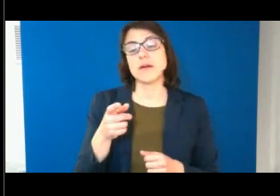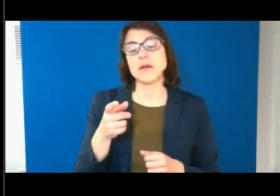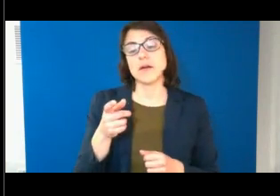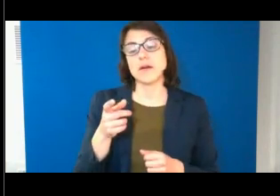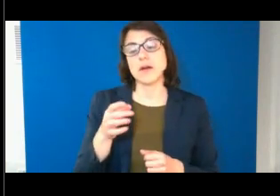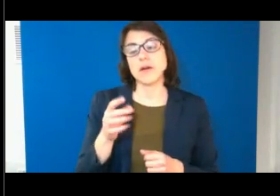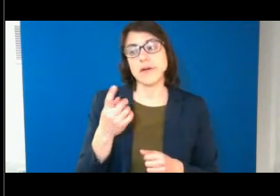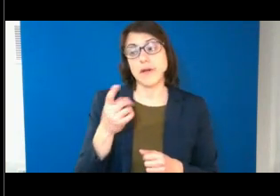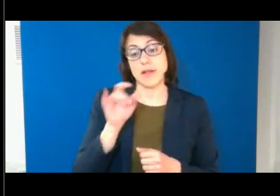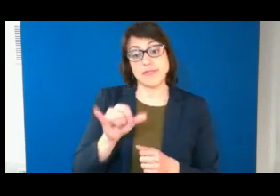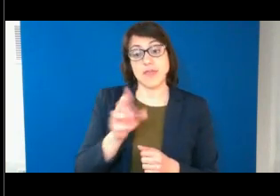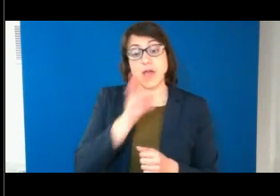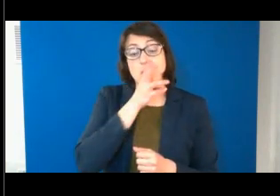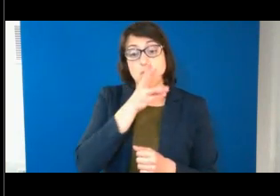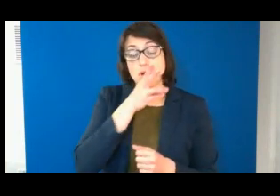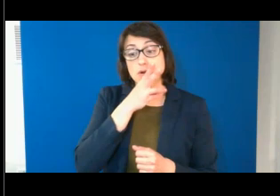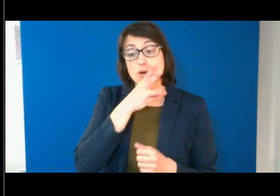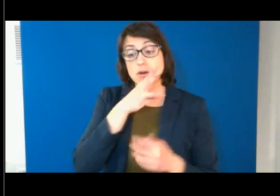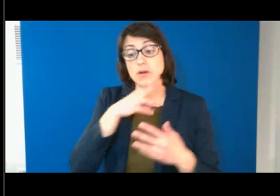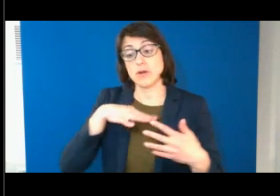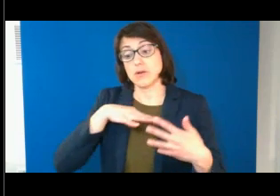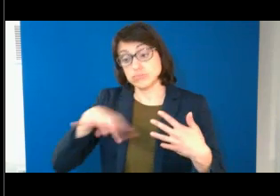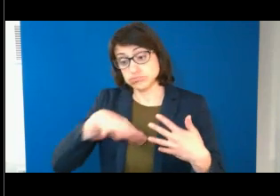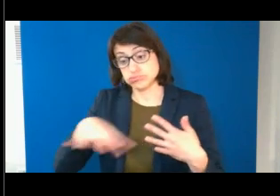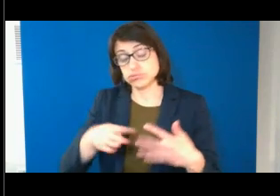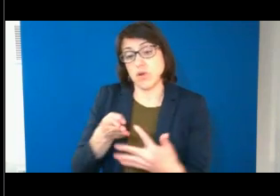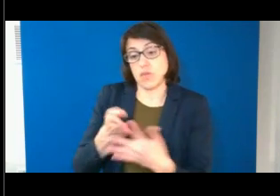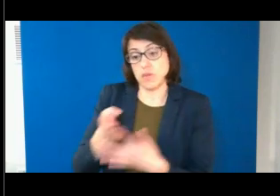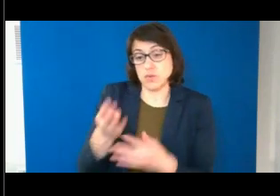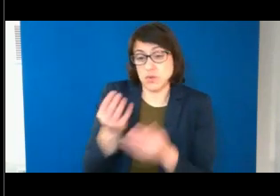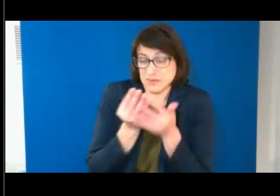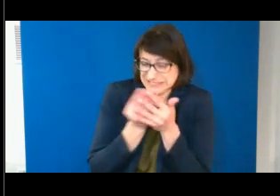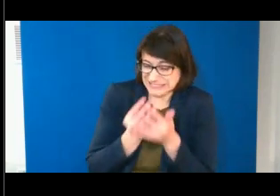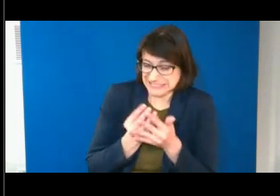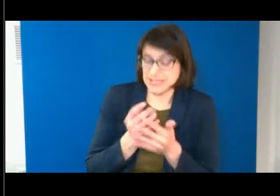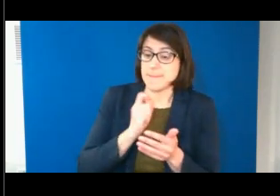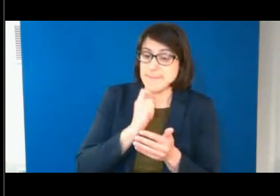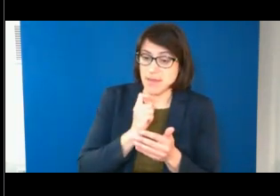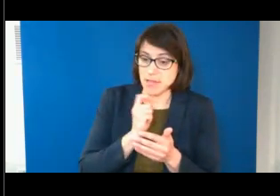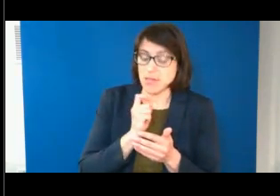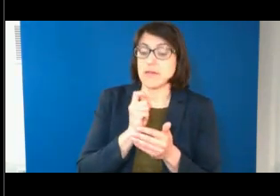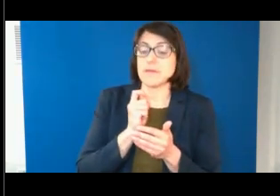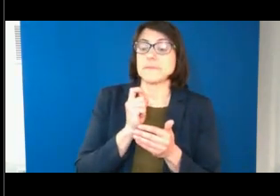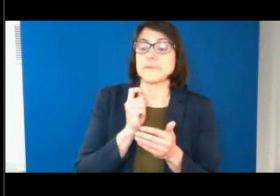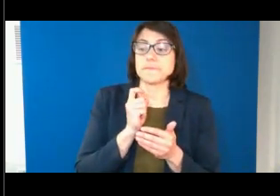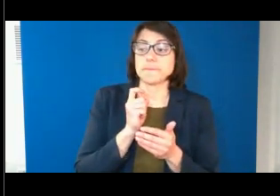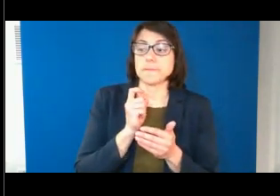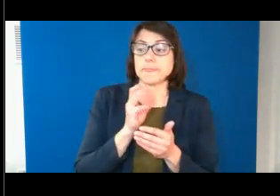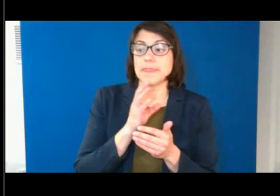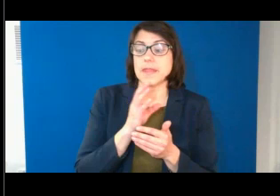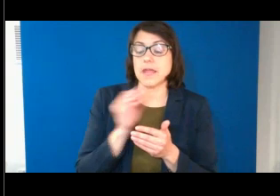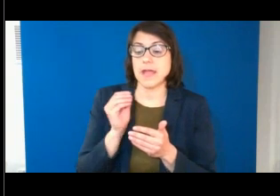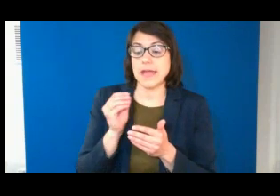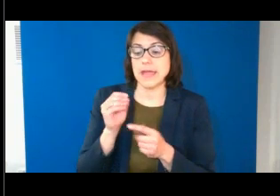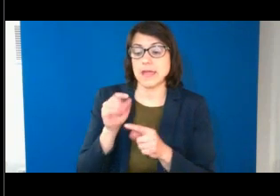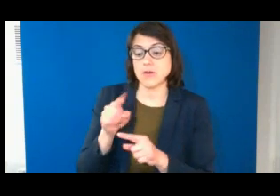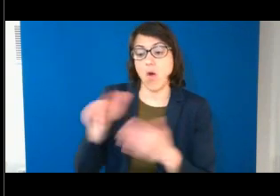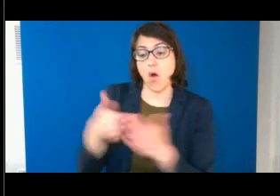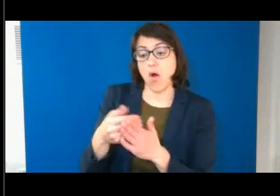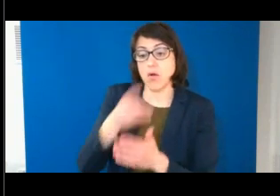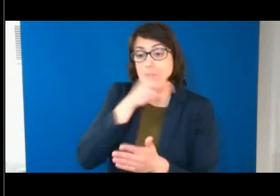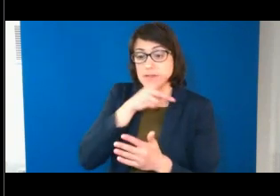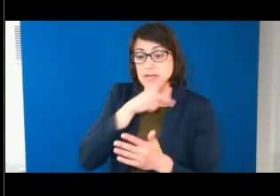metal screen, which we've set at around 15 micron at the moment, so it's very fine. And all the plastic cakes on that, and now the issue